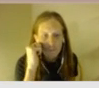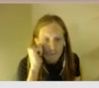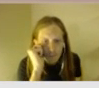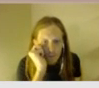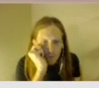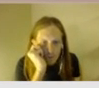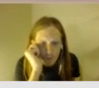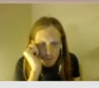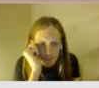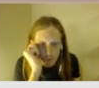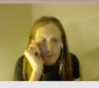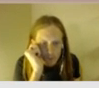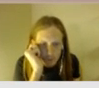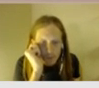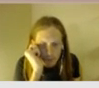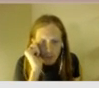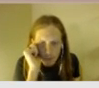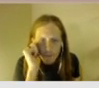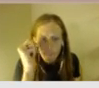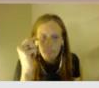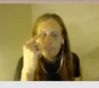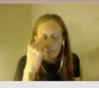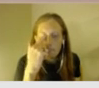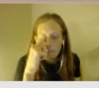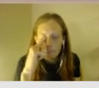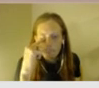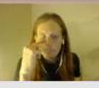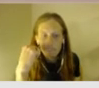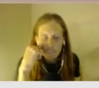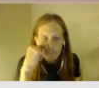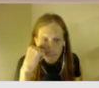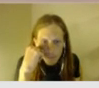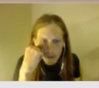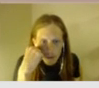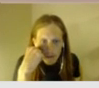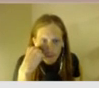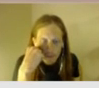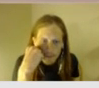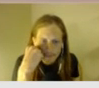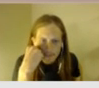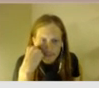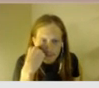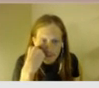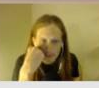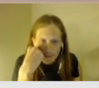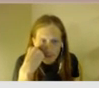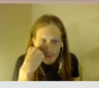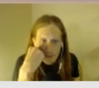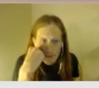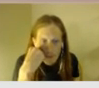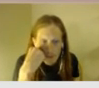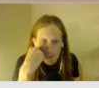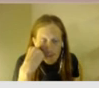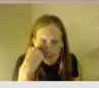go make a photo. You know, snapshots are snapshots, but you really have to have a reason for being there with